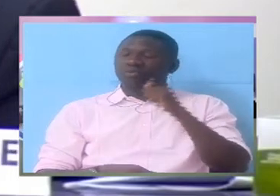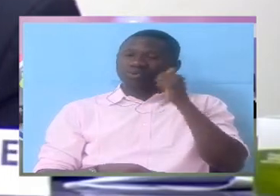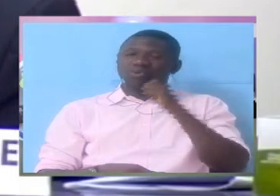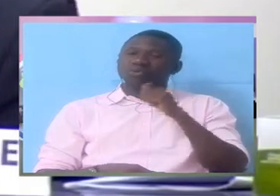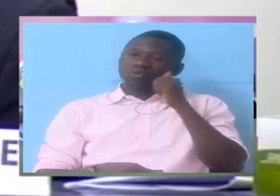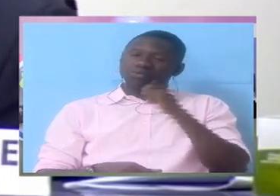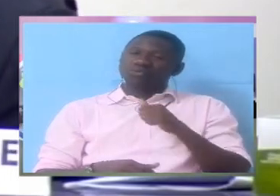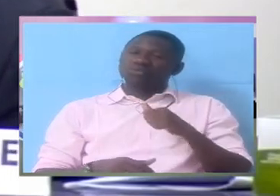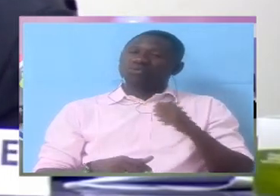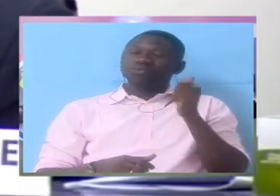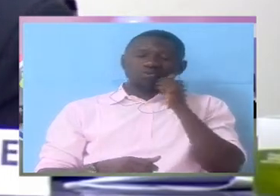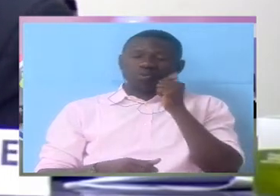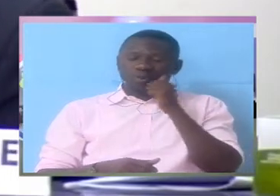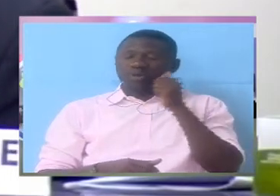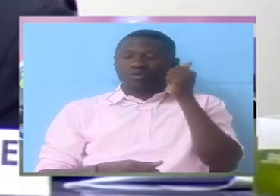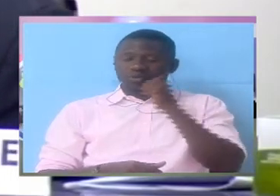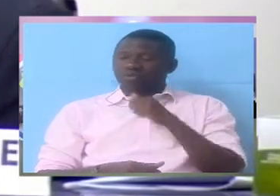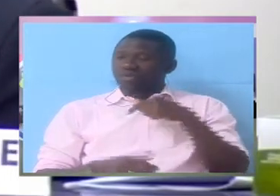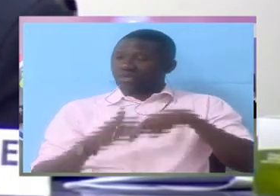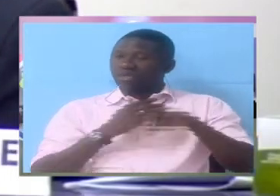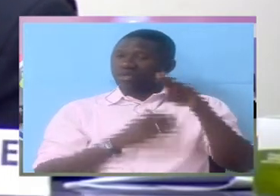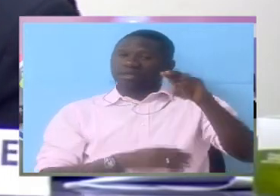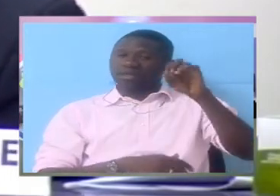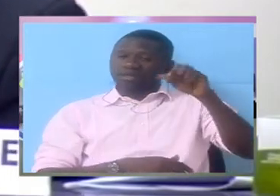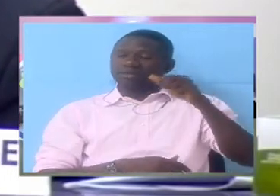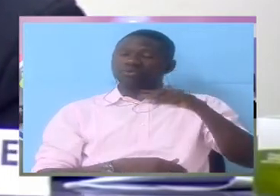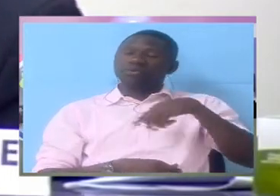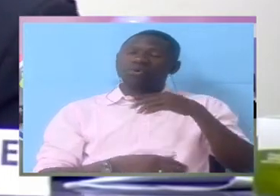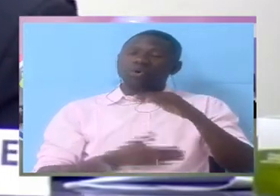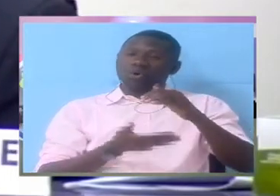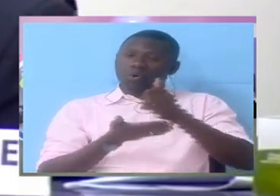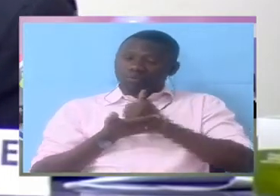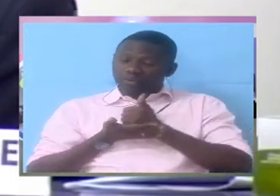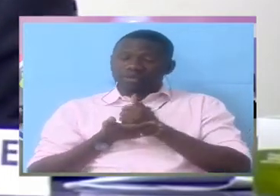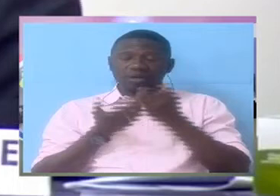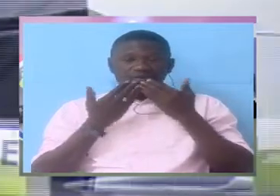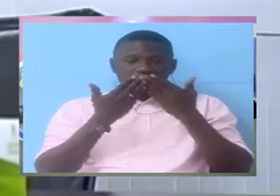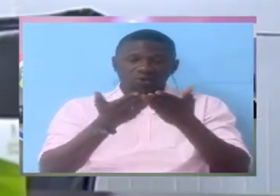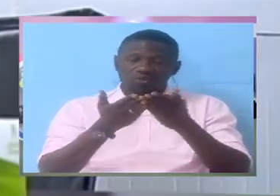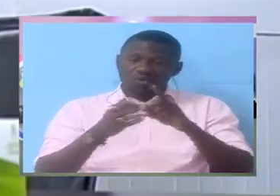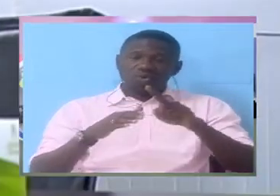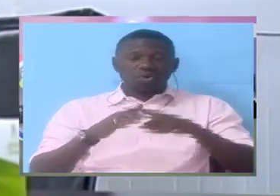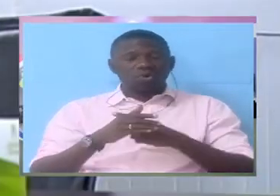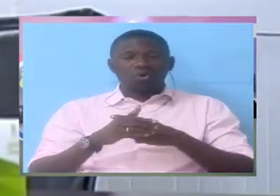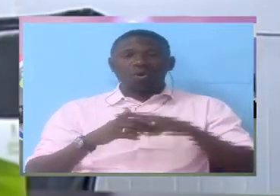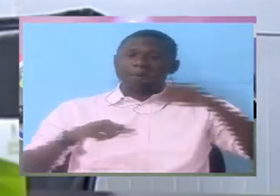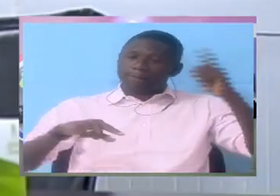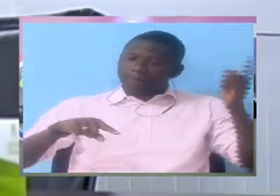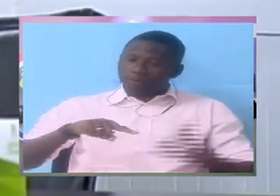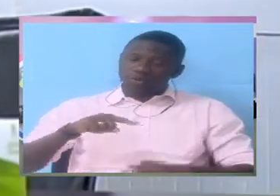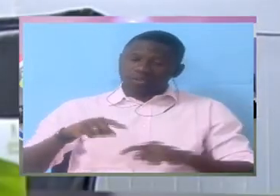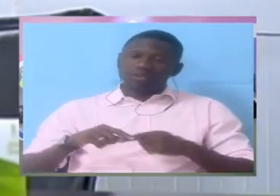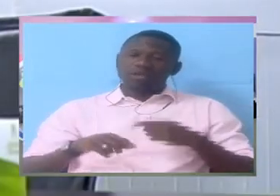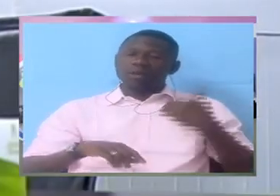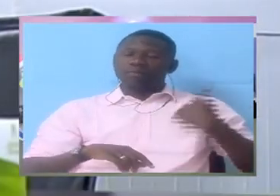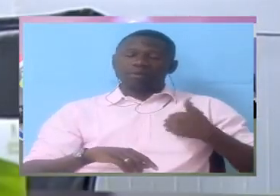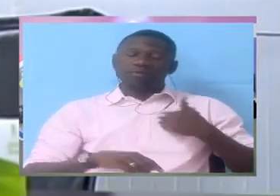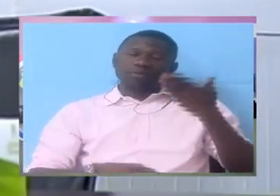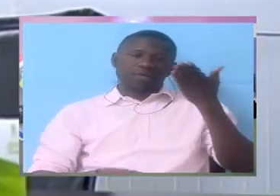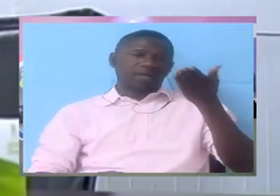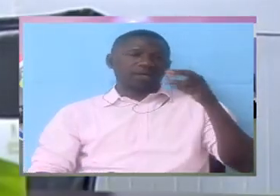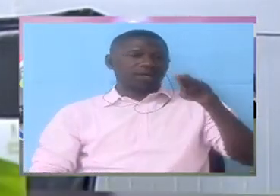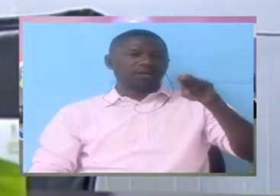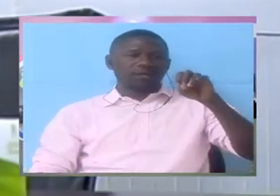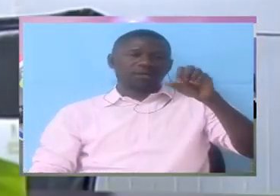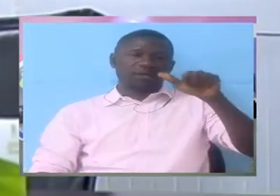obtain information or to punish people taken to the NIA? For tajireya mukule me ya lonko NIA je